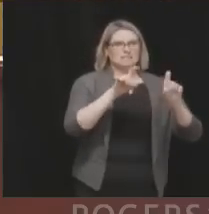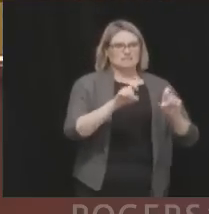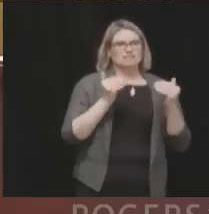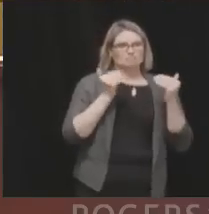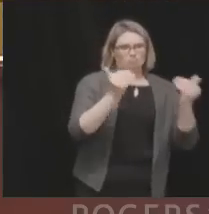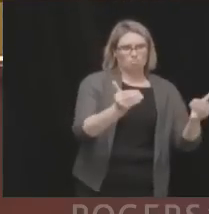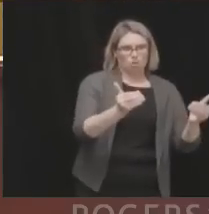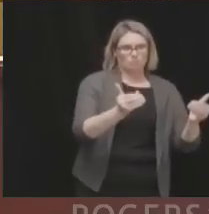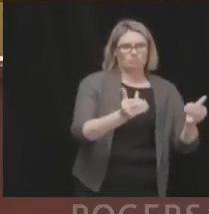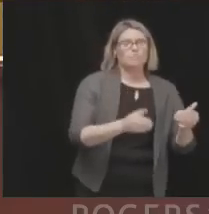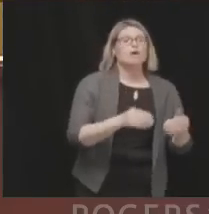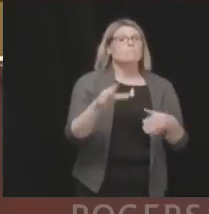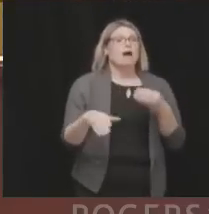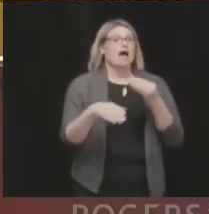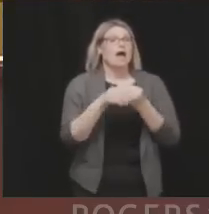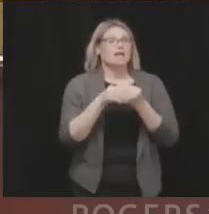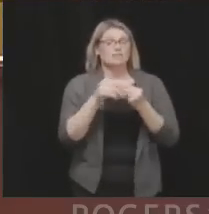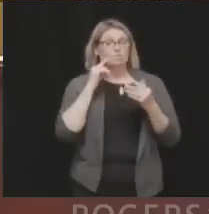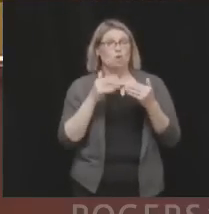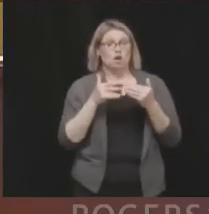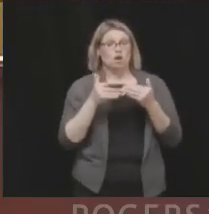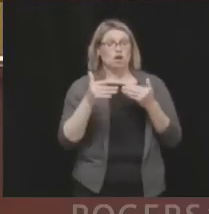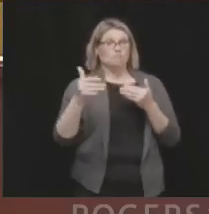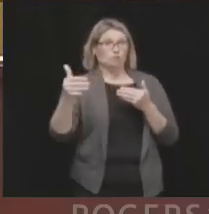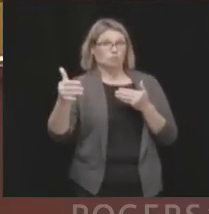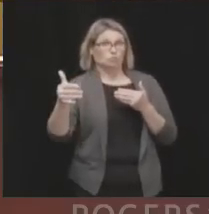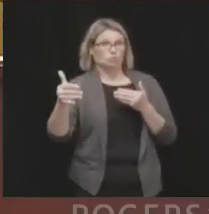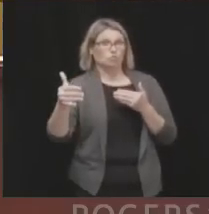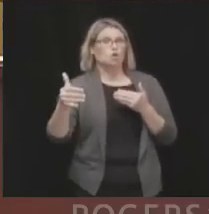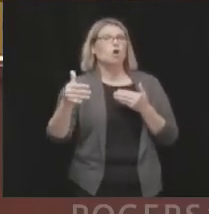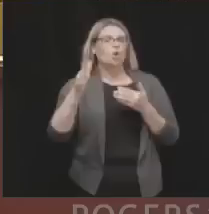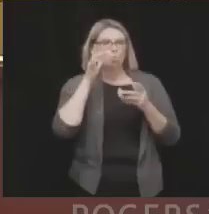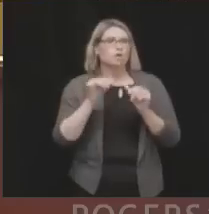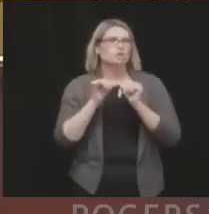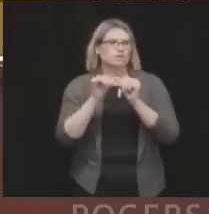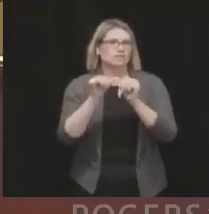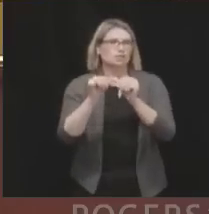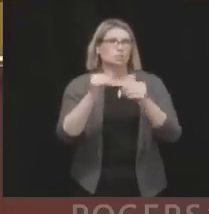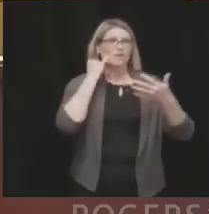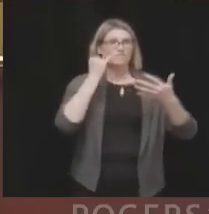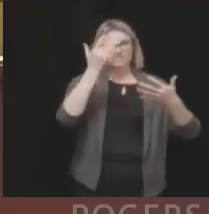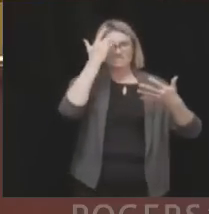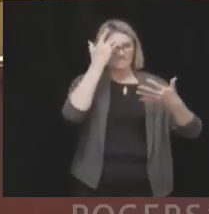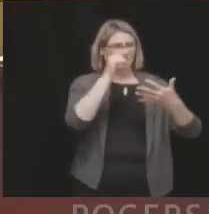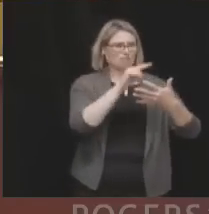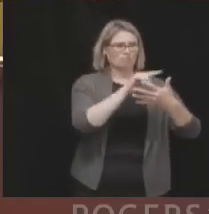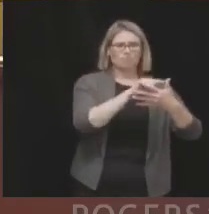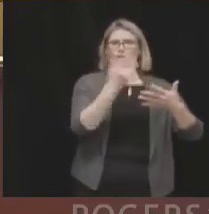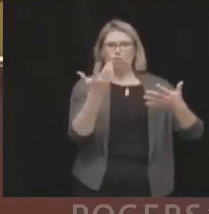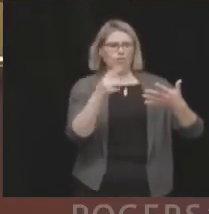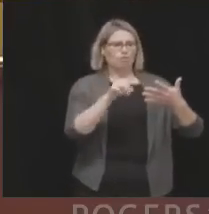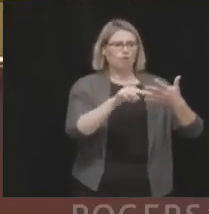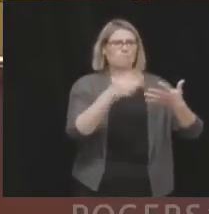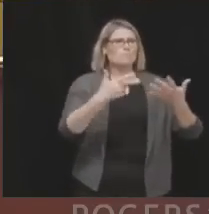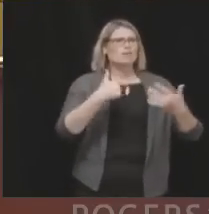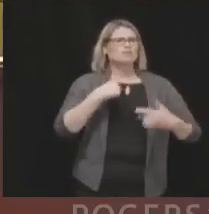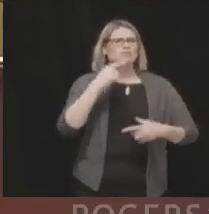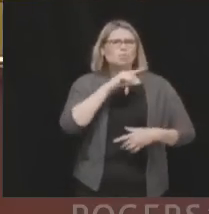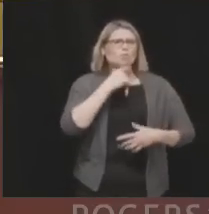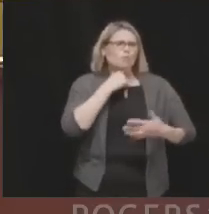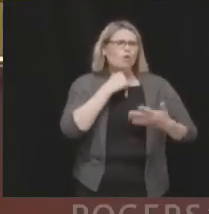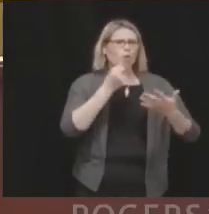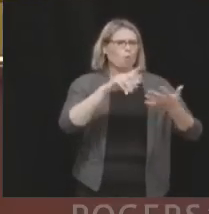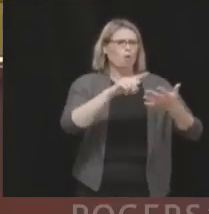emergency departments as well as in hospitals. We are also going to make sure that we actually have put in place